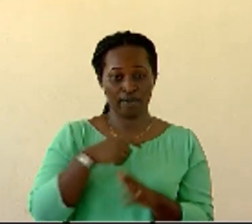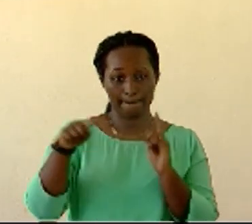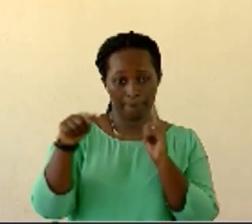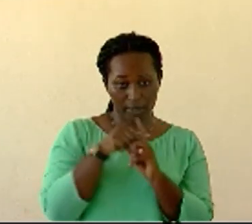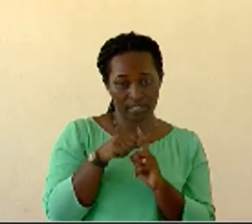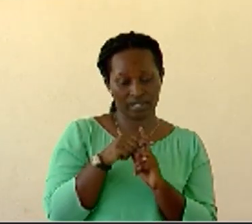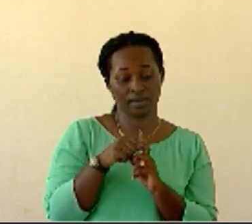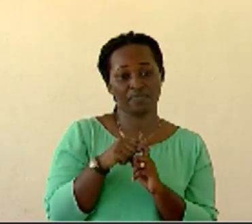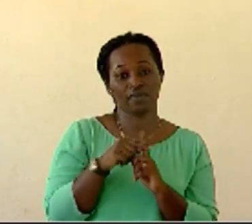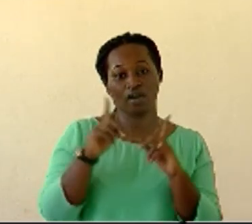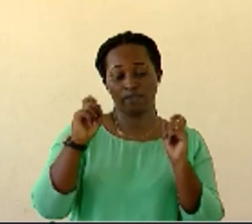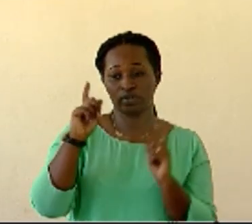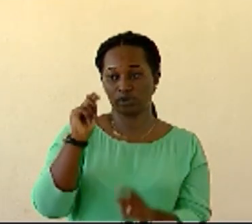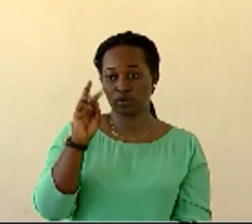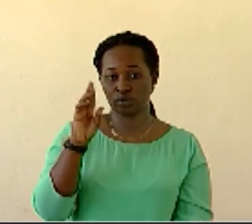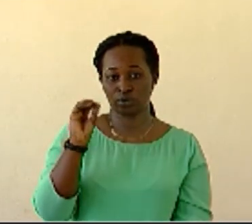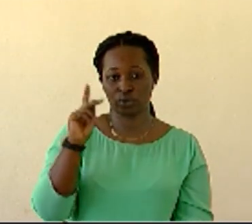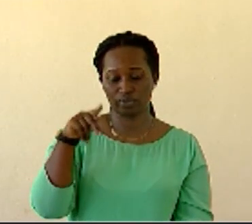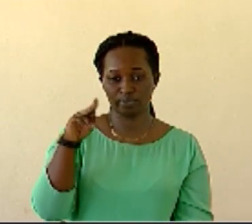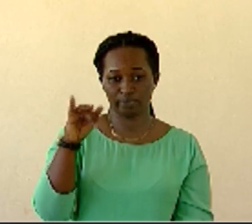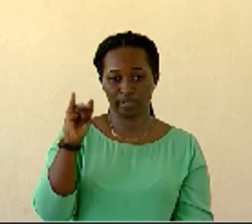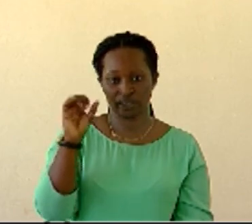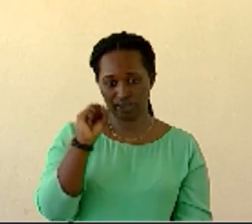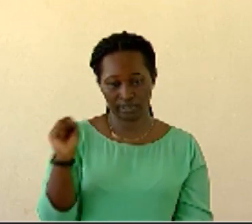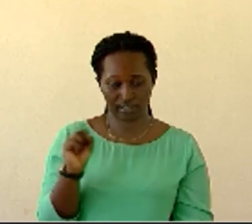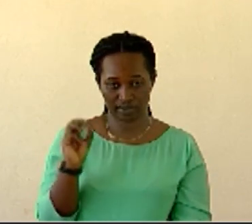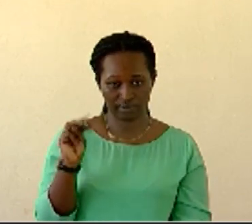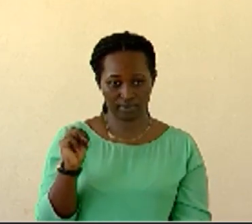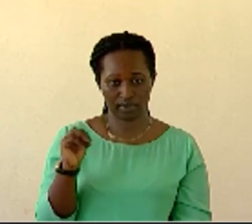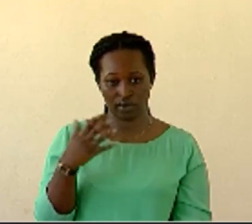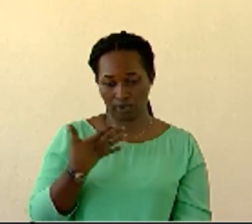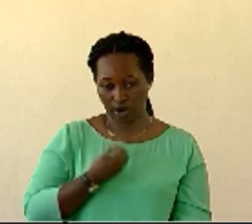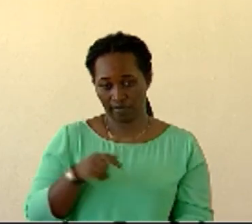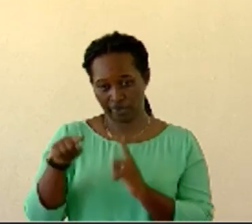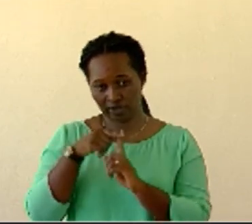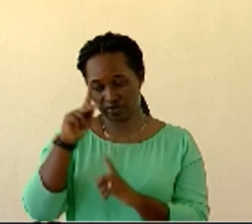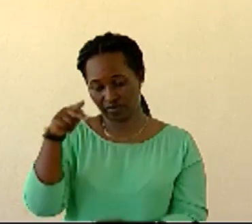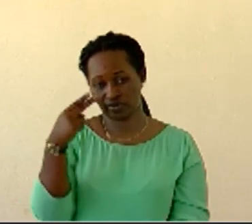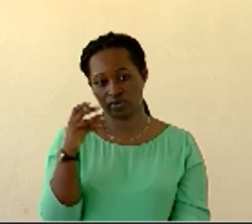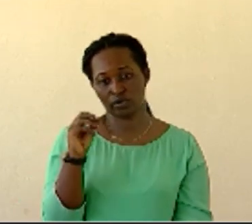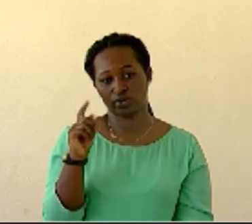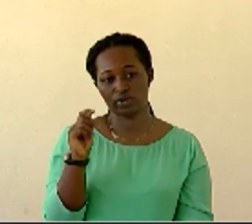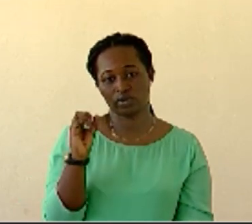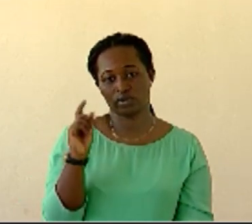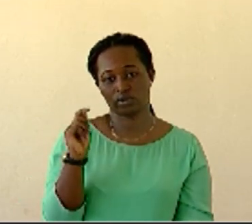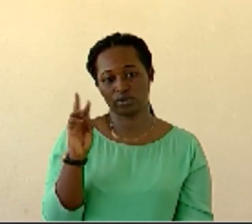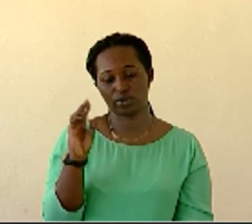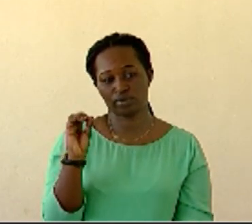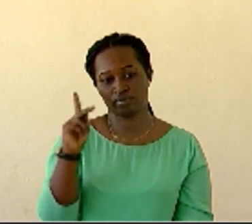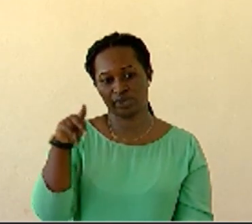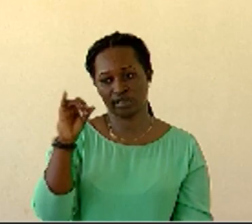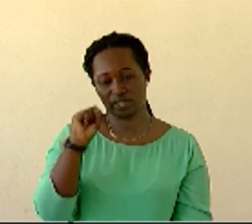shoot, when we say shoot, we mean the upper parts of the plant. We have positive phototropism. We will also have